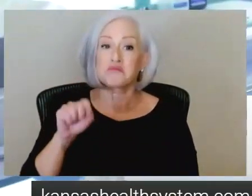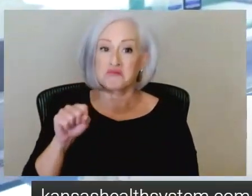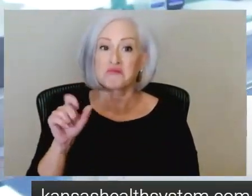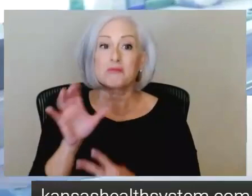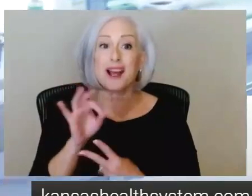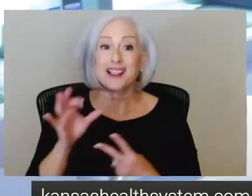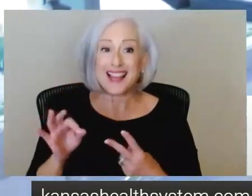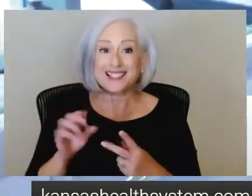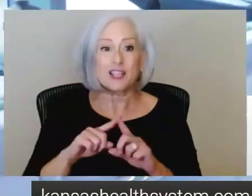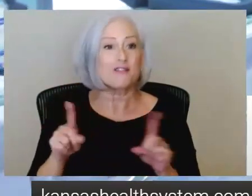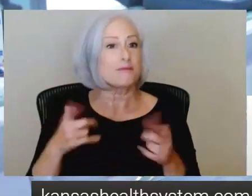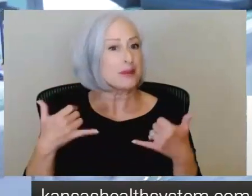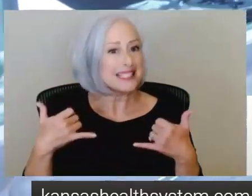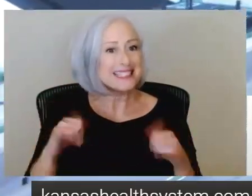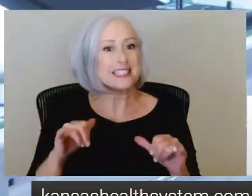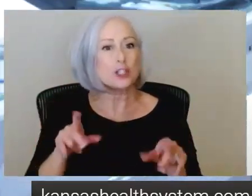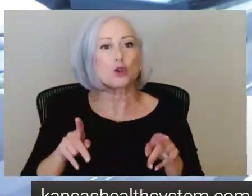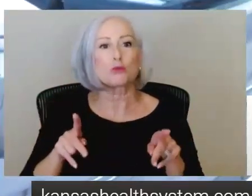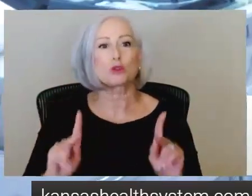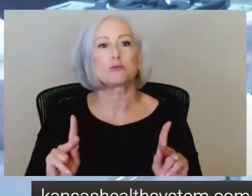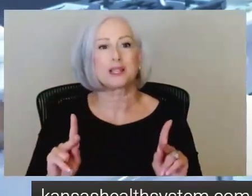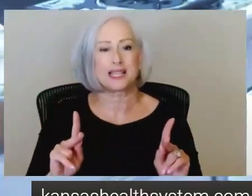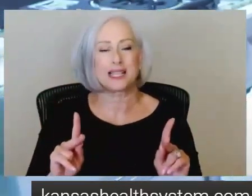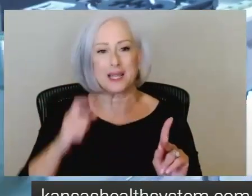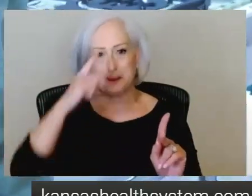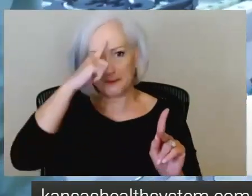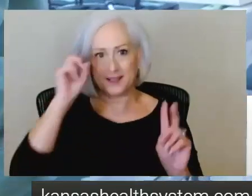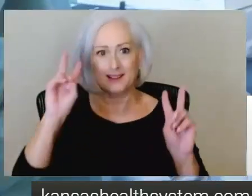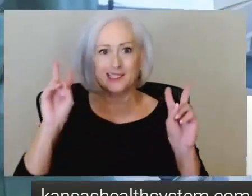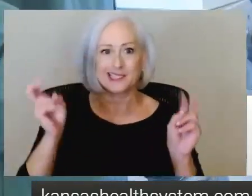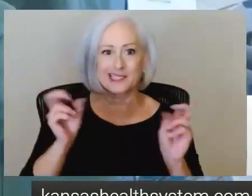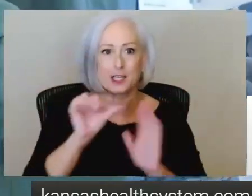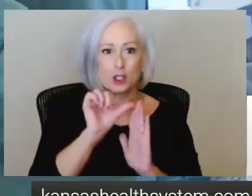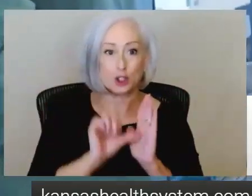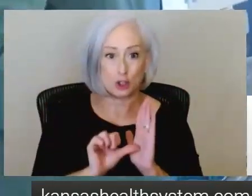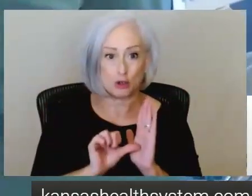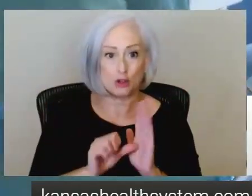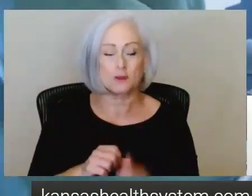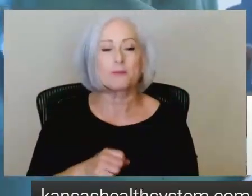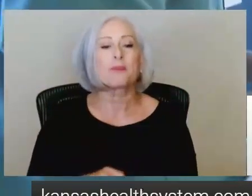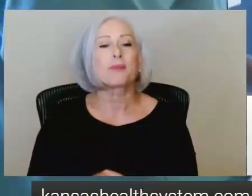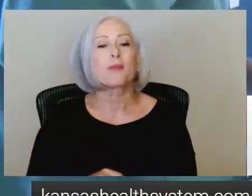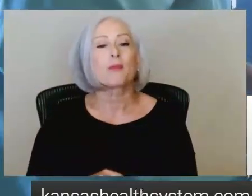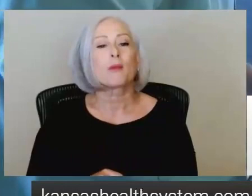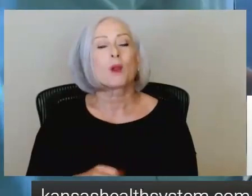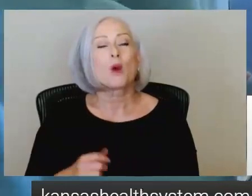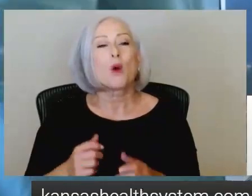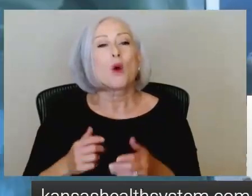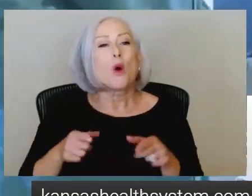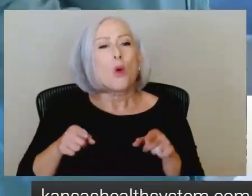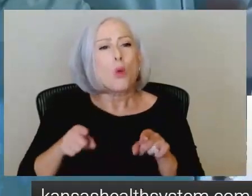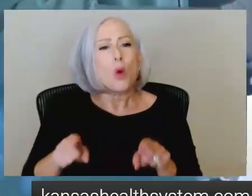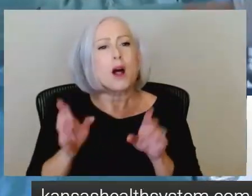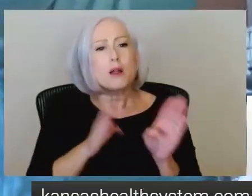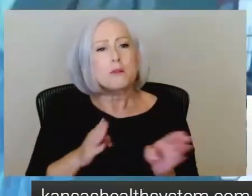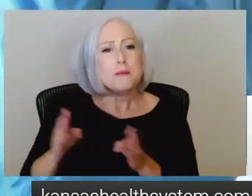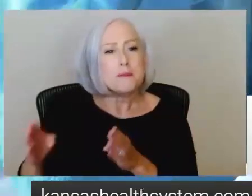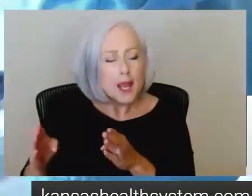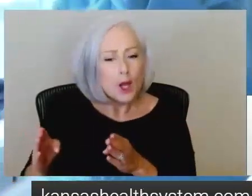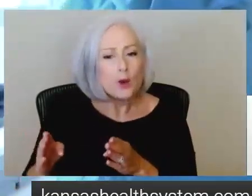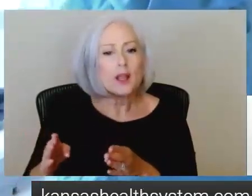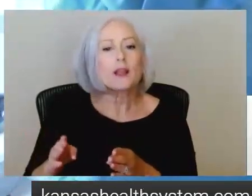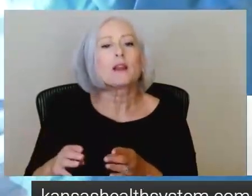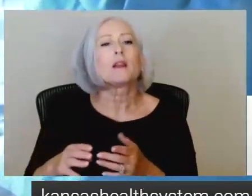it is a surgery. In fact, while they're prepping Evelyn, I do want to talk to Dr. Sharma about that. We were talking about the